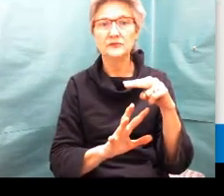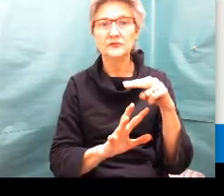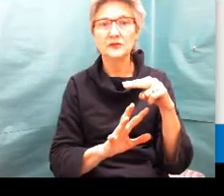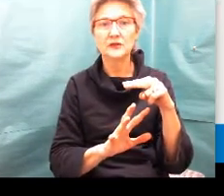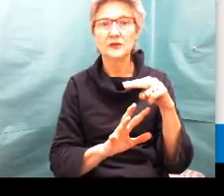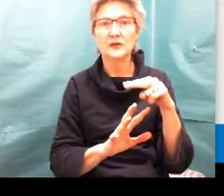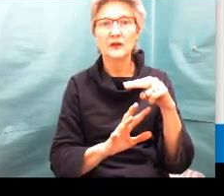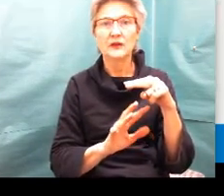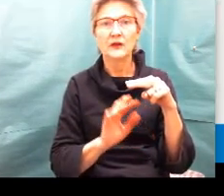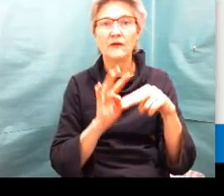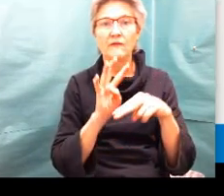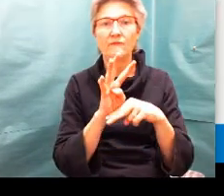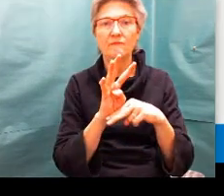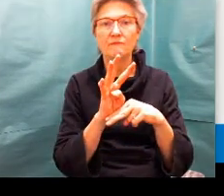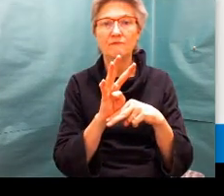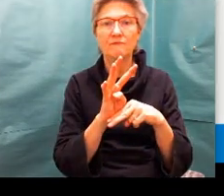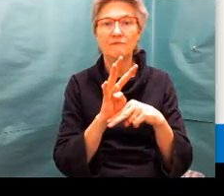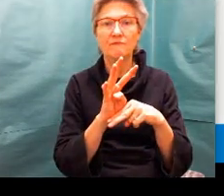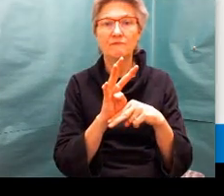2/5.